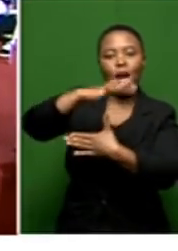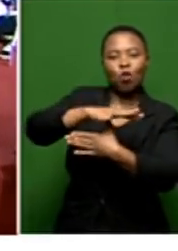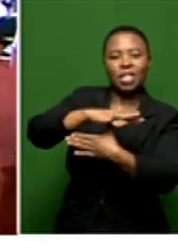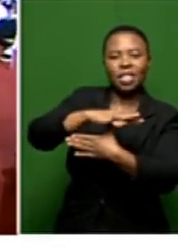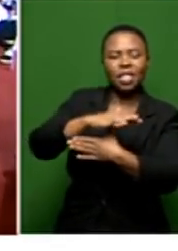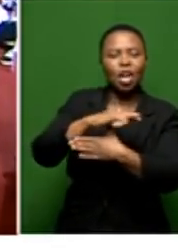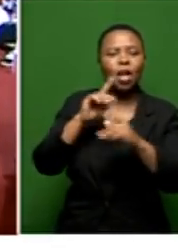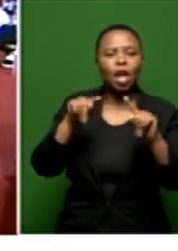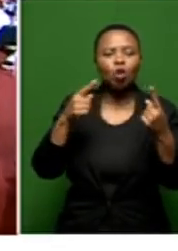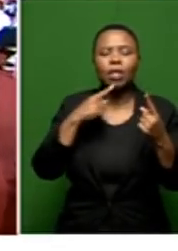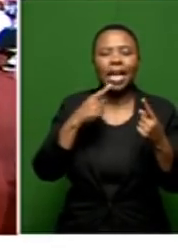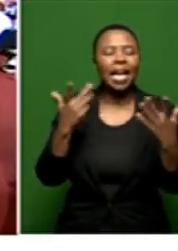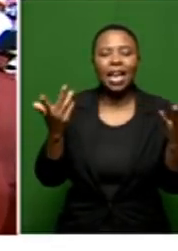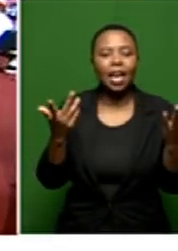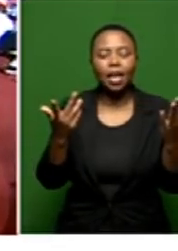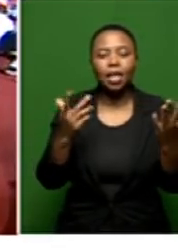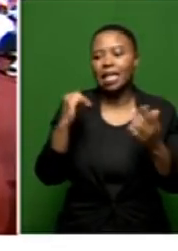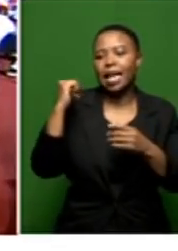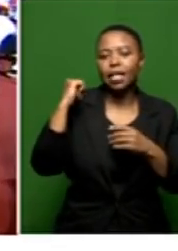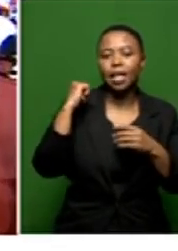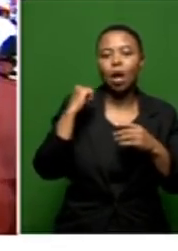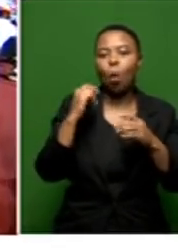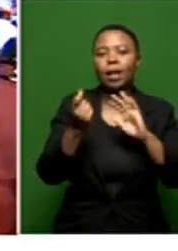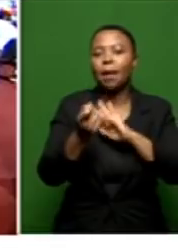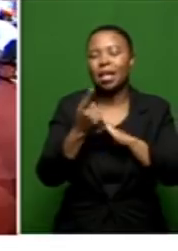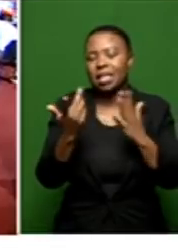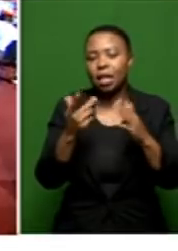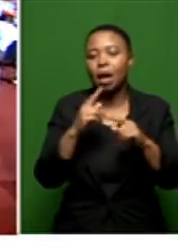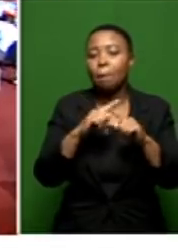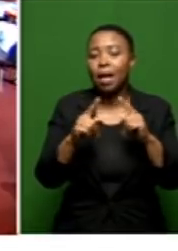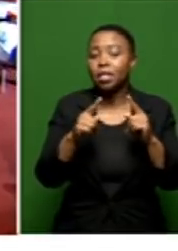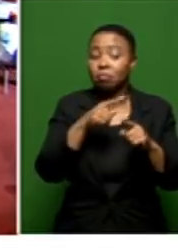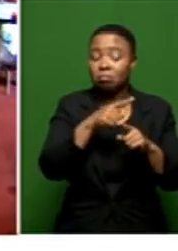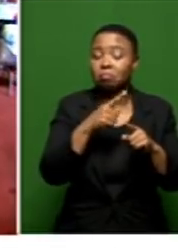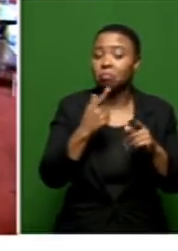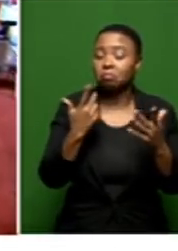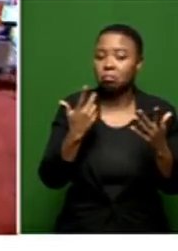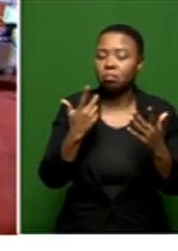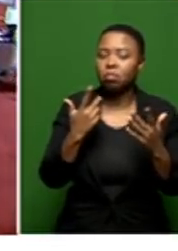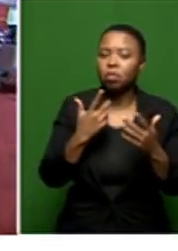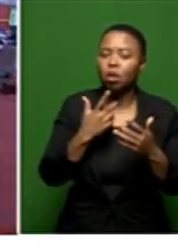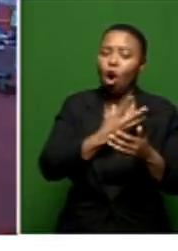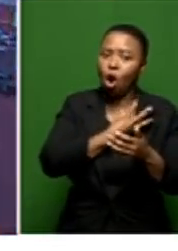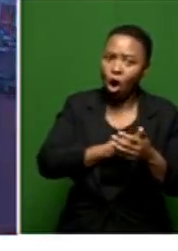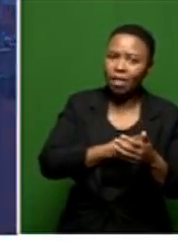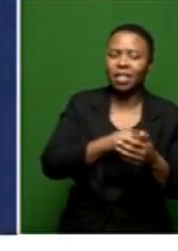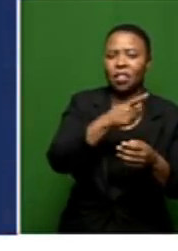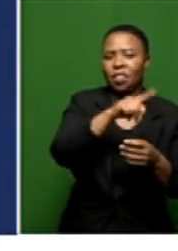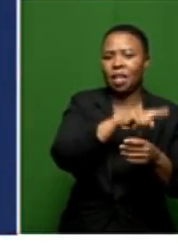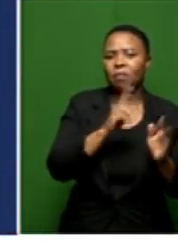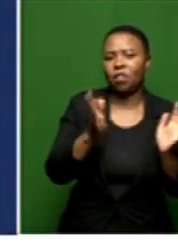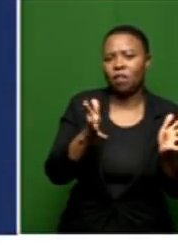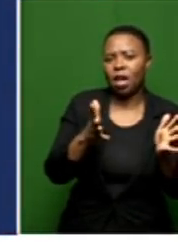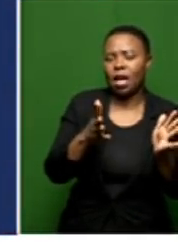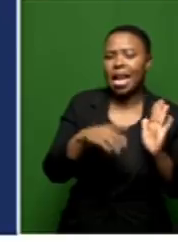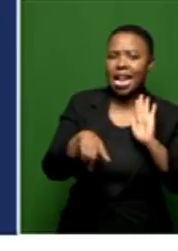on a rerun of yesterday's election. So, but although they said it did hurt them as a